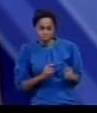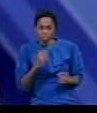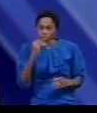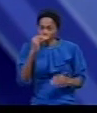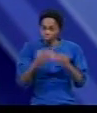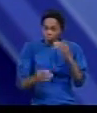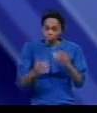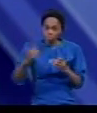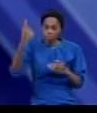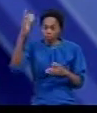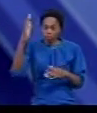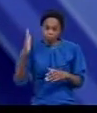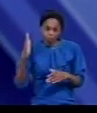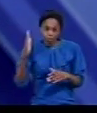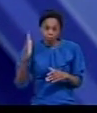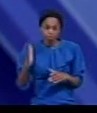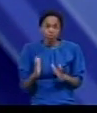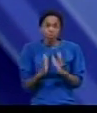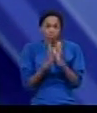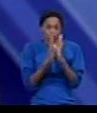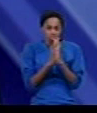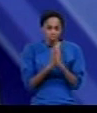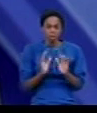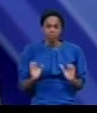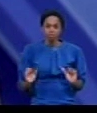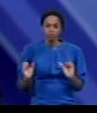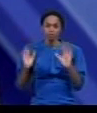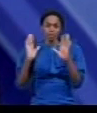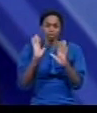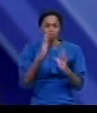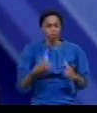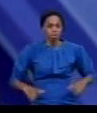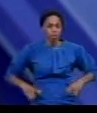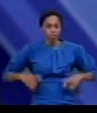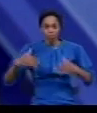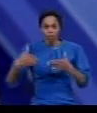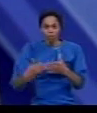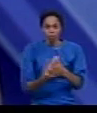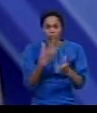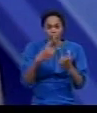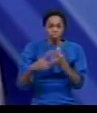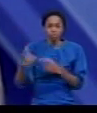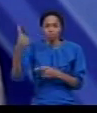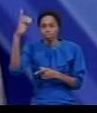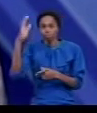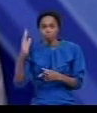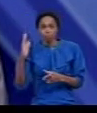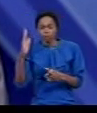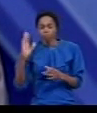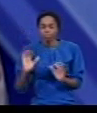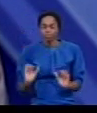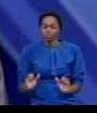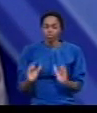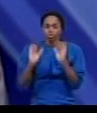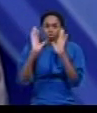God. Commit yourself to the Lord afresh, giving your life over to him.